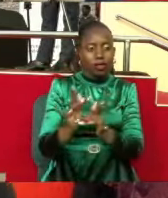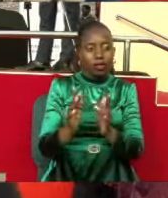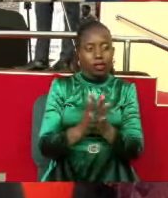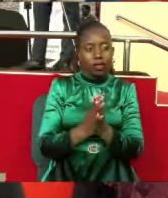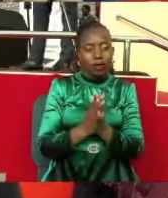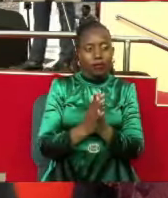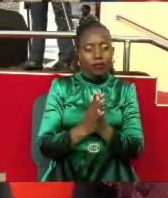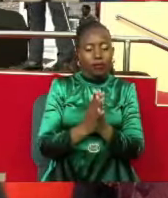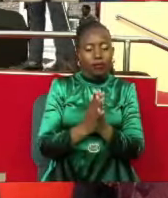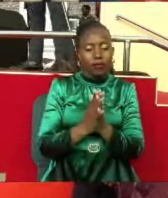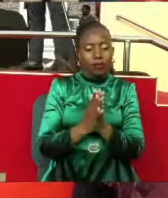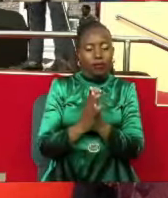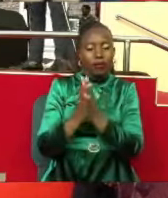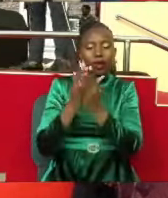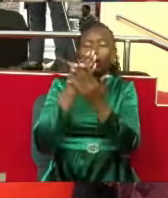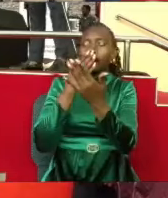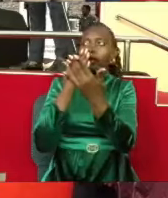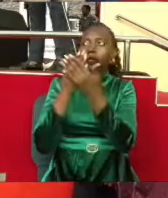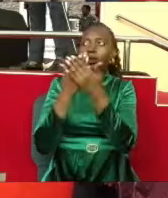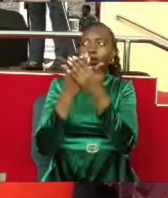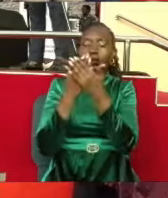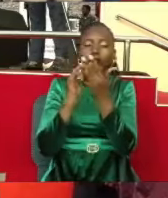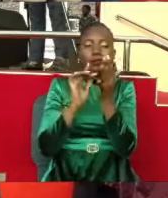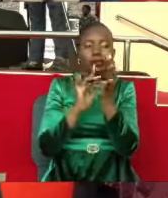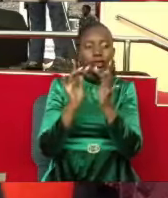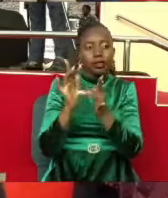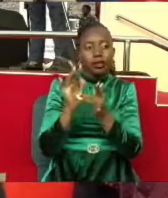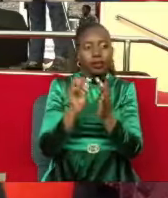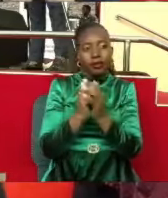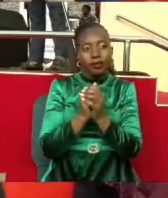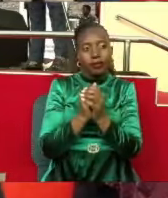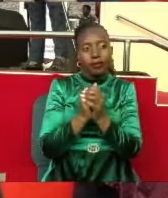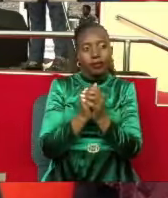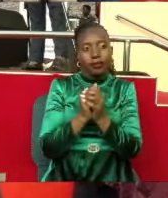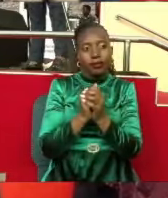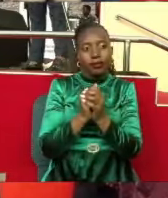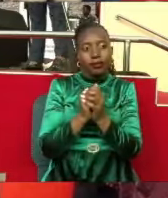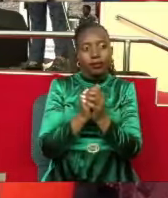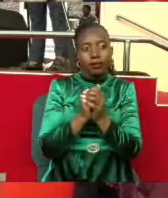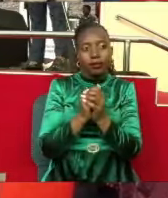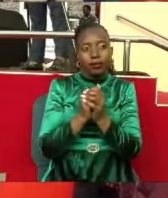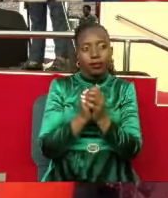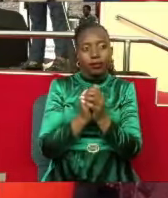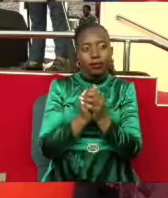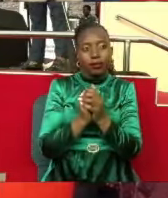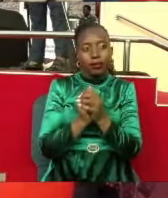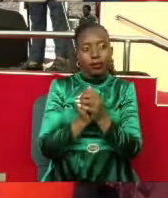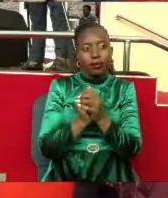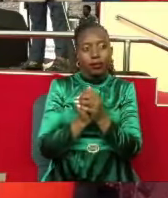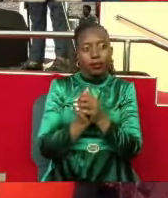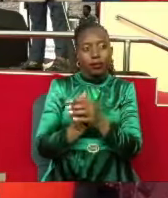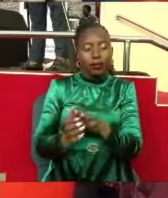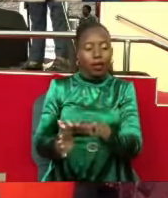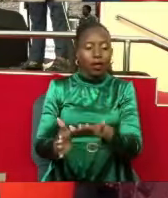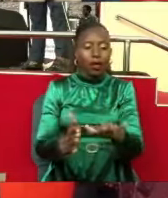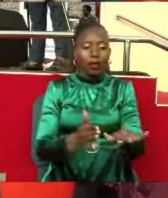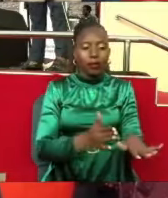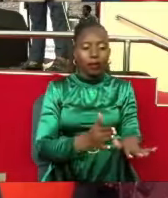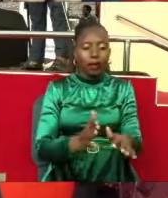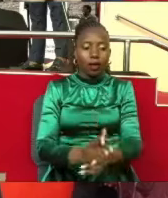Asante Bwana. Thank you Jesus. Asante Bwana. Your name is